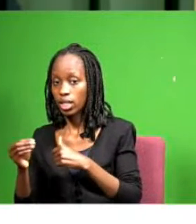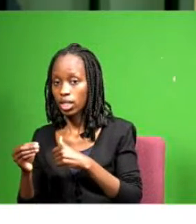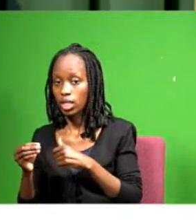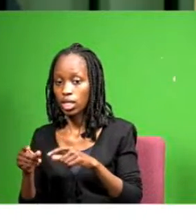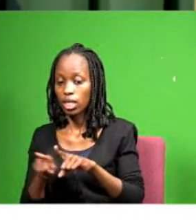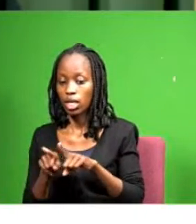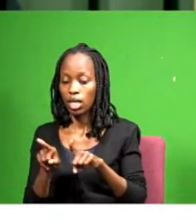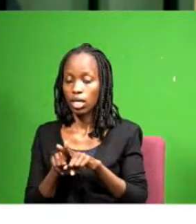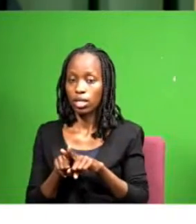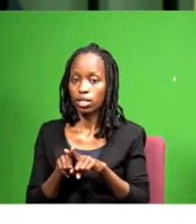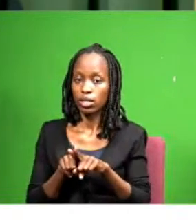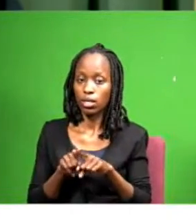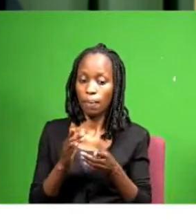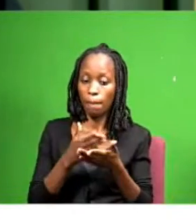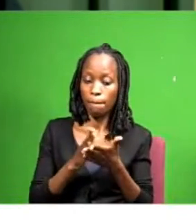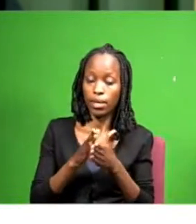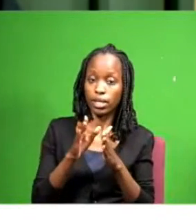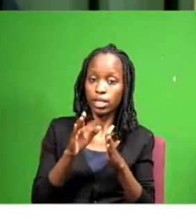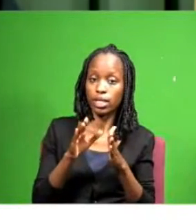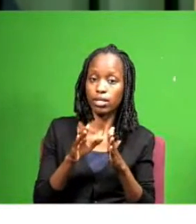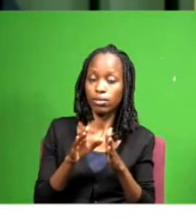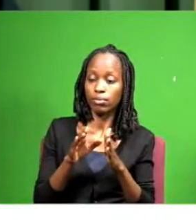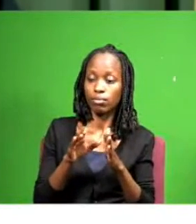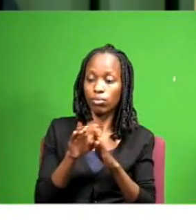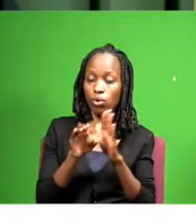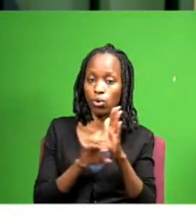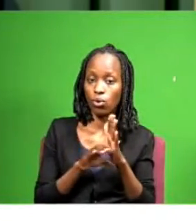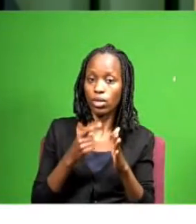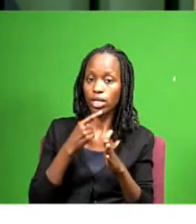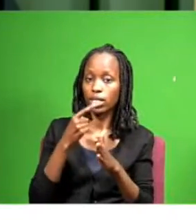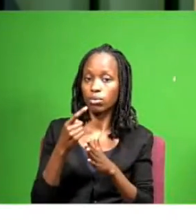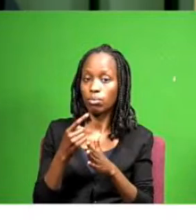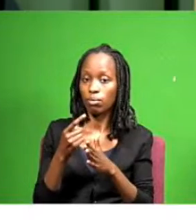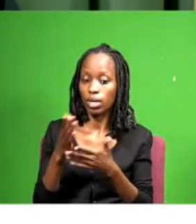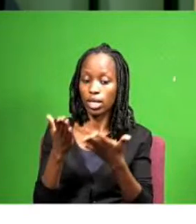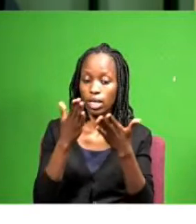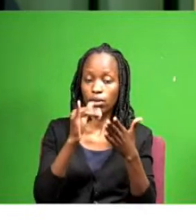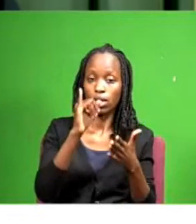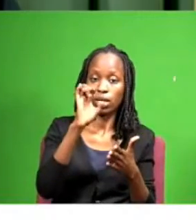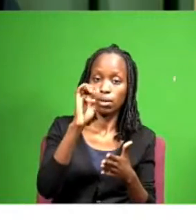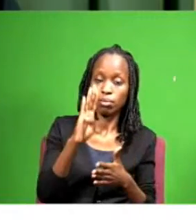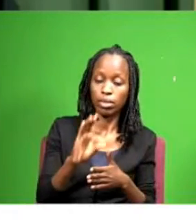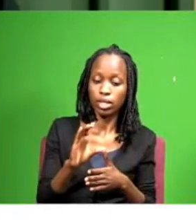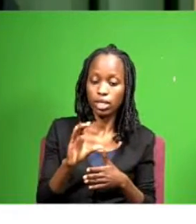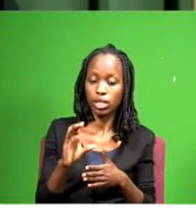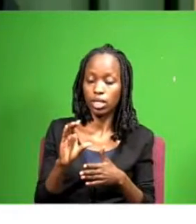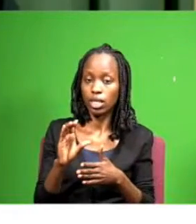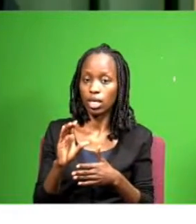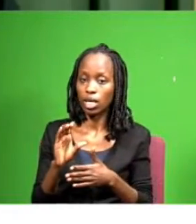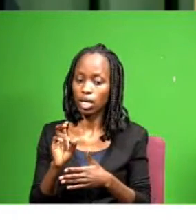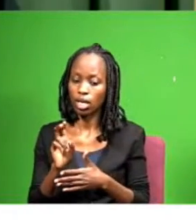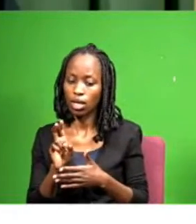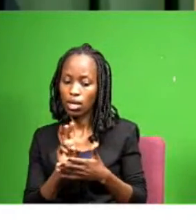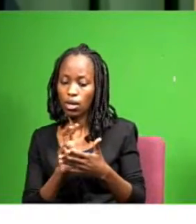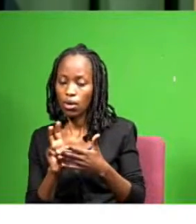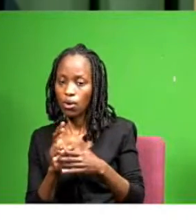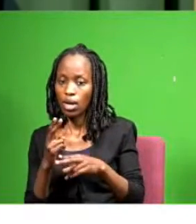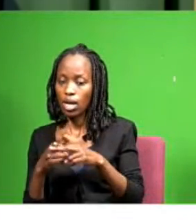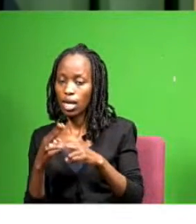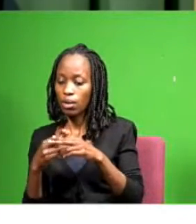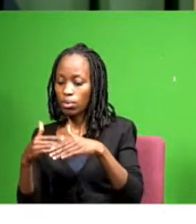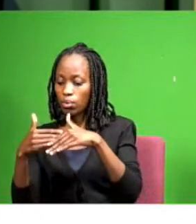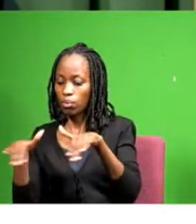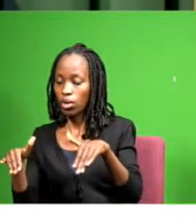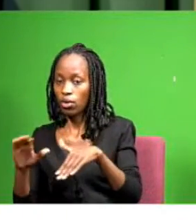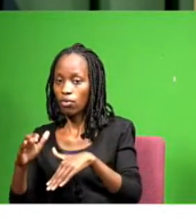Article 89(2) of the Constitution, which empowers the IEBC to review the names and boundaries of constituencies, the